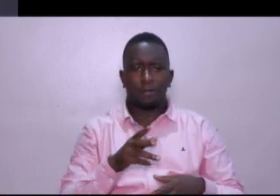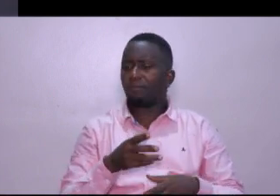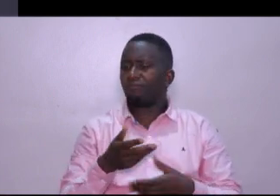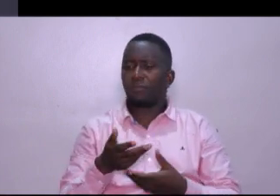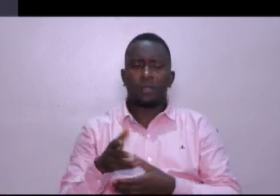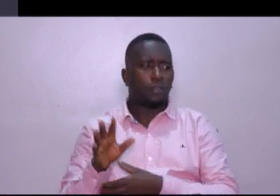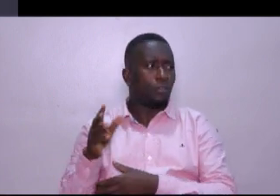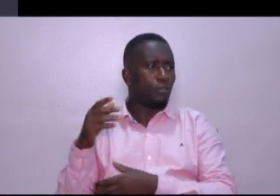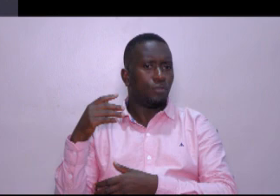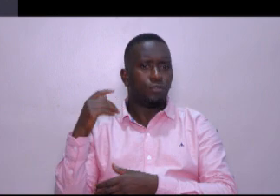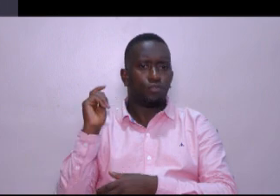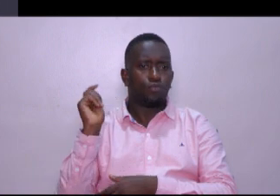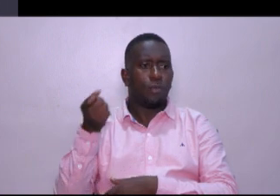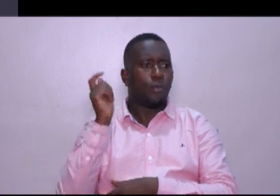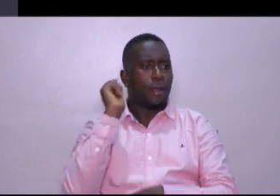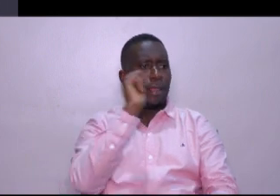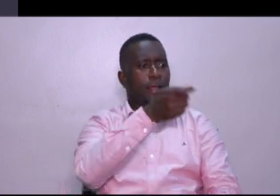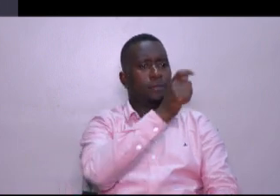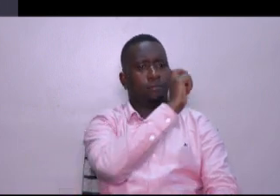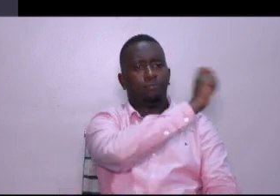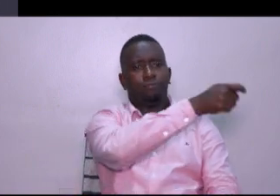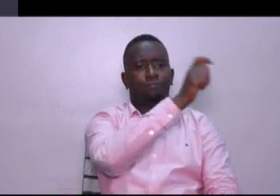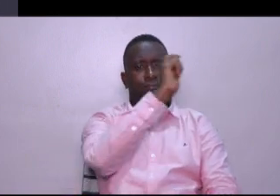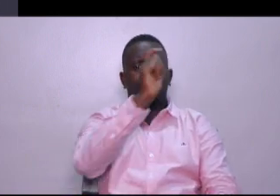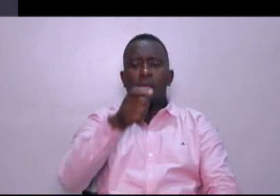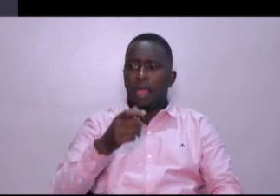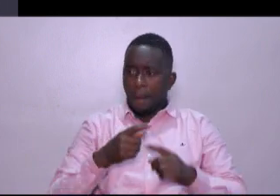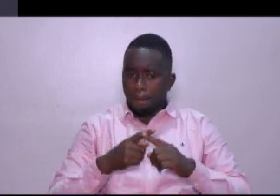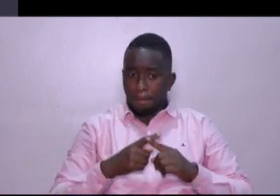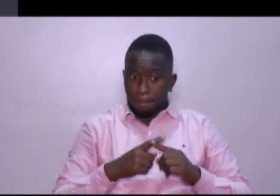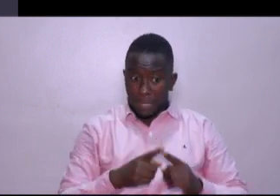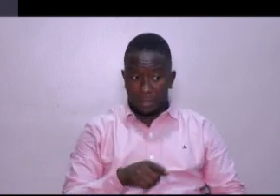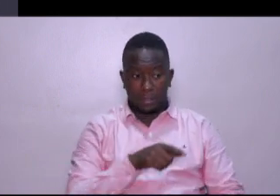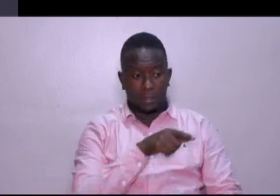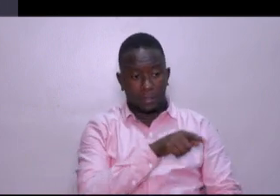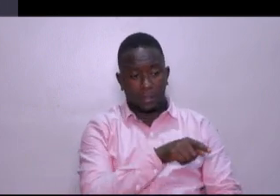more okay. And